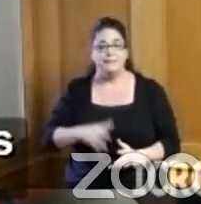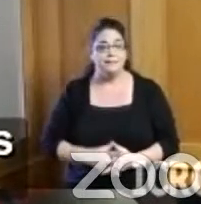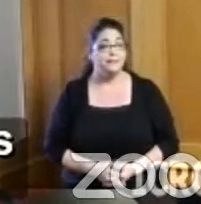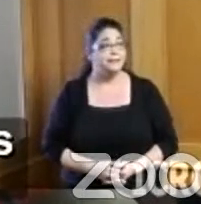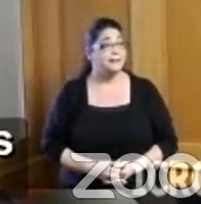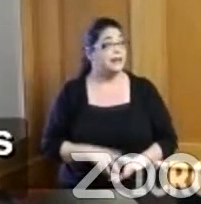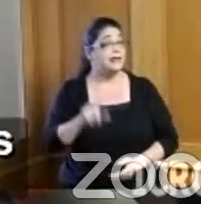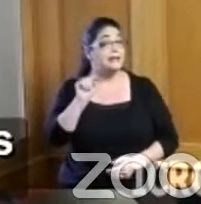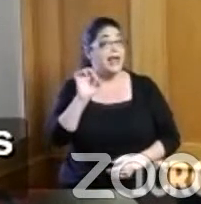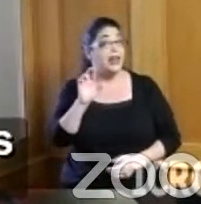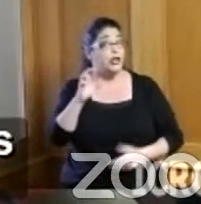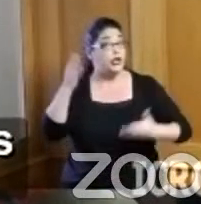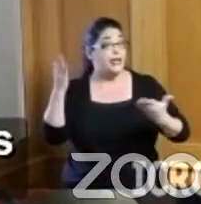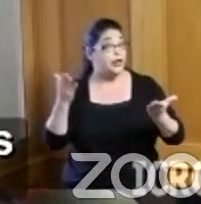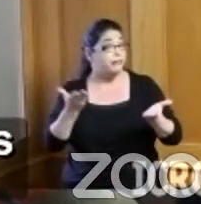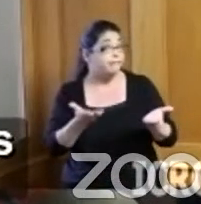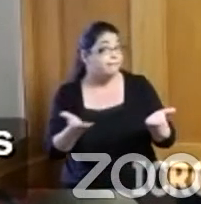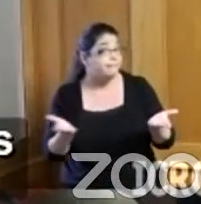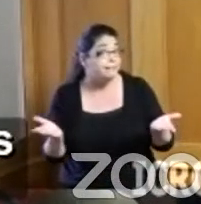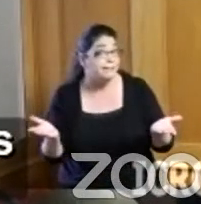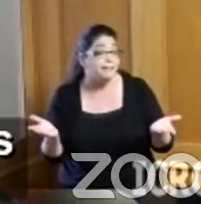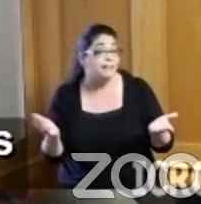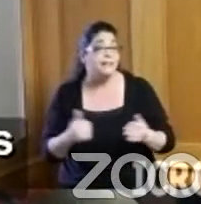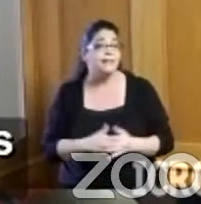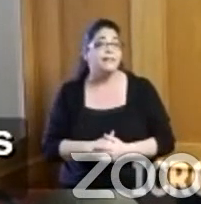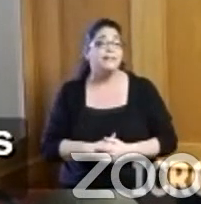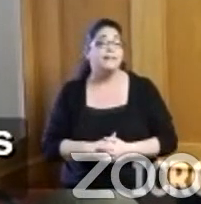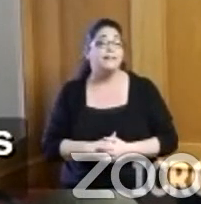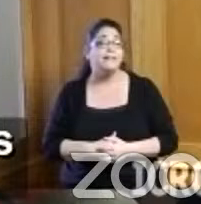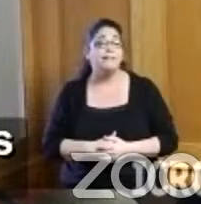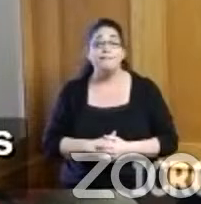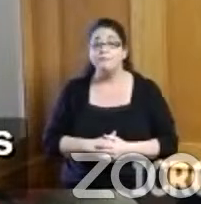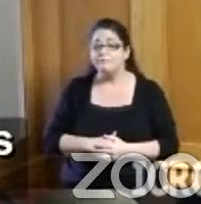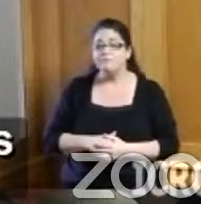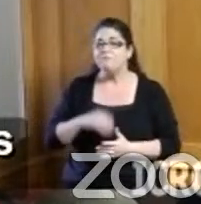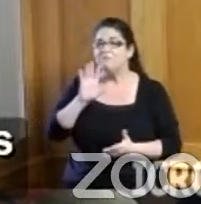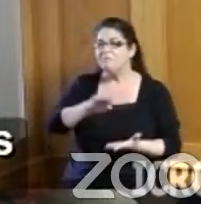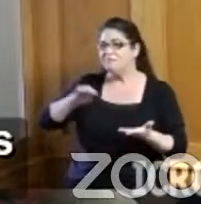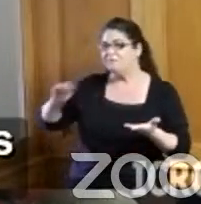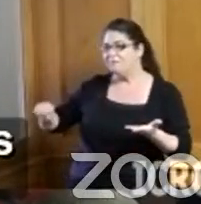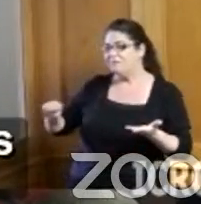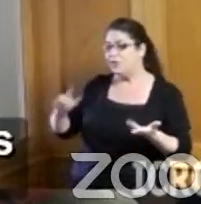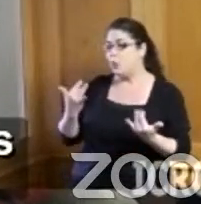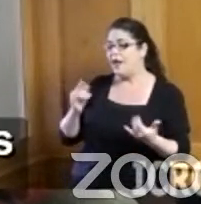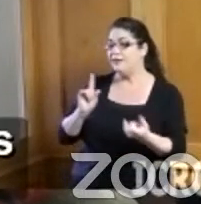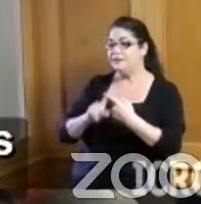Is he? Is Tyler here? He was. I'll put him aside for a minute.